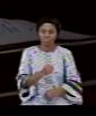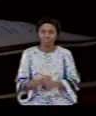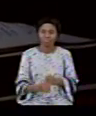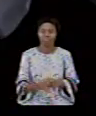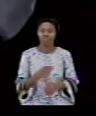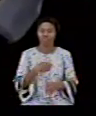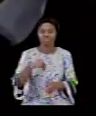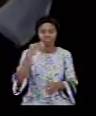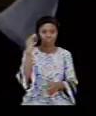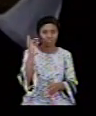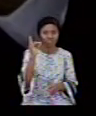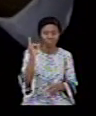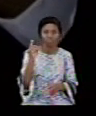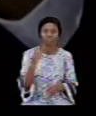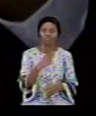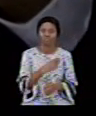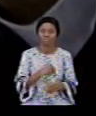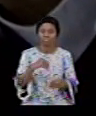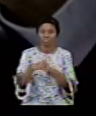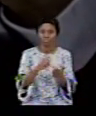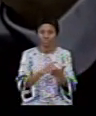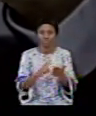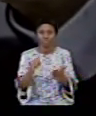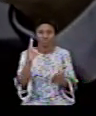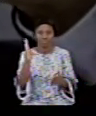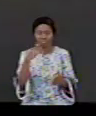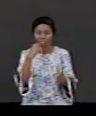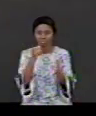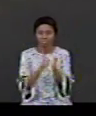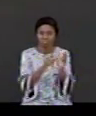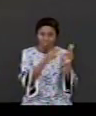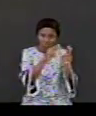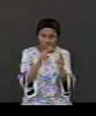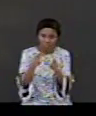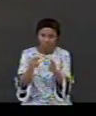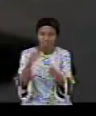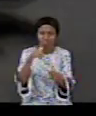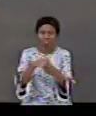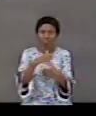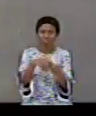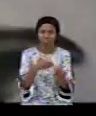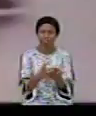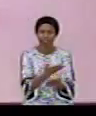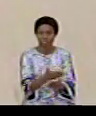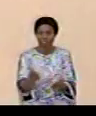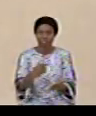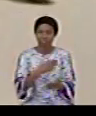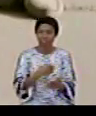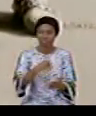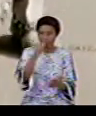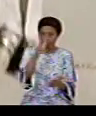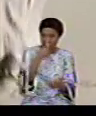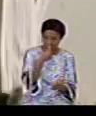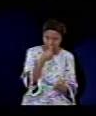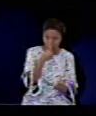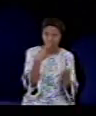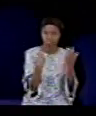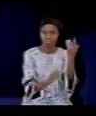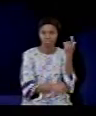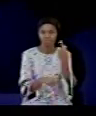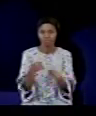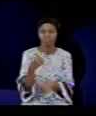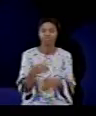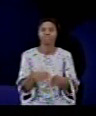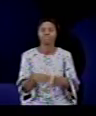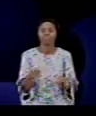verse 5 but watch thou in all things and deal afflictions as we go out